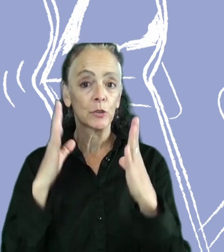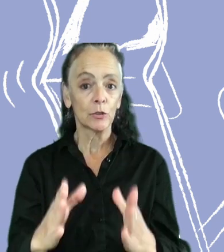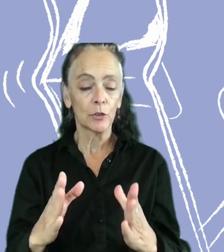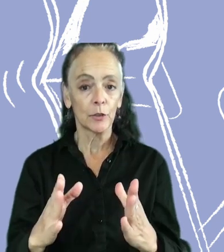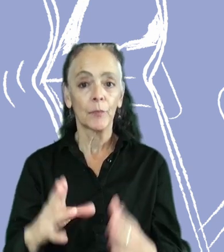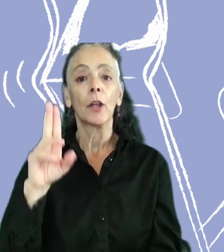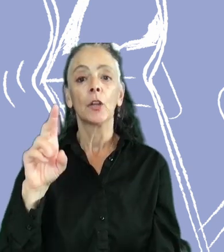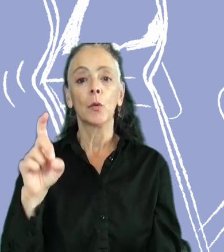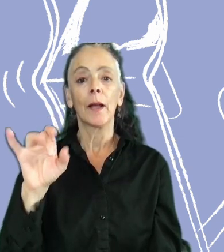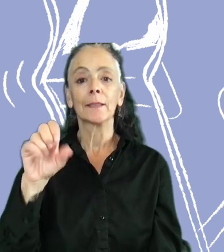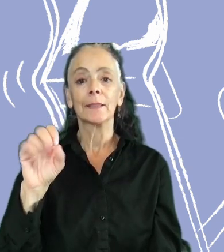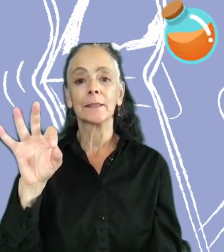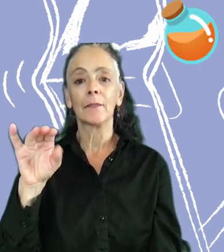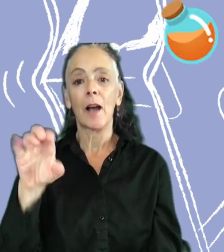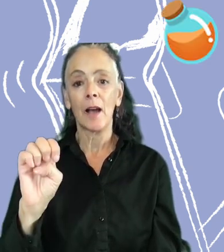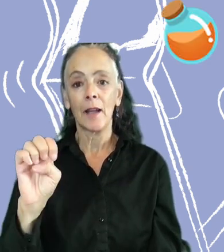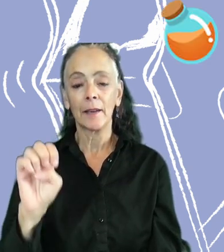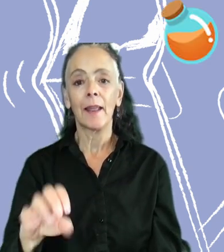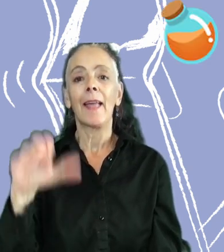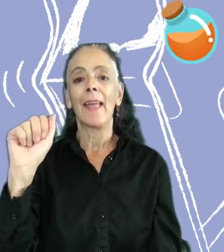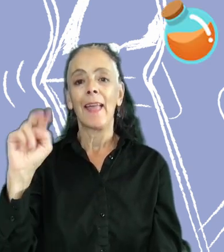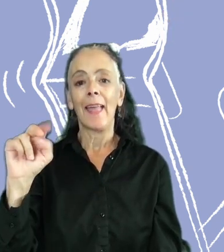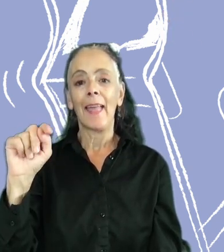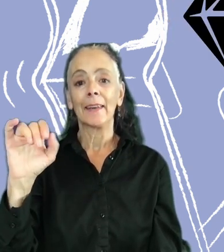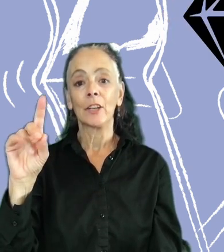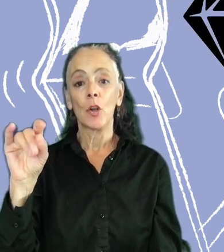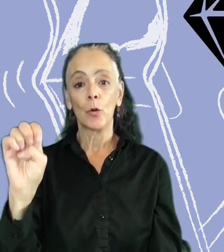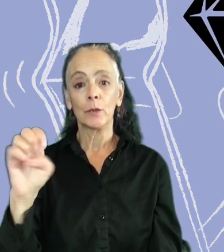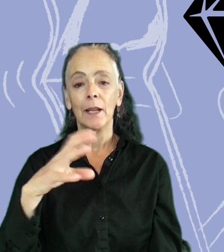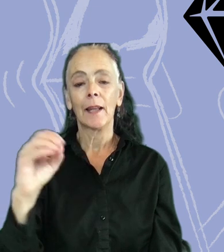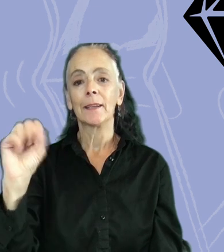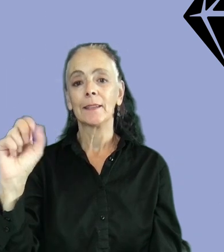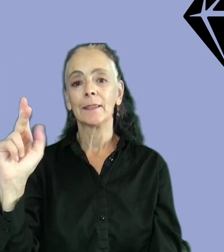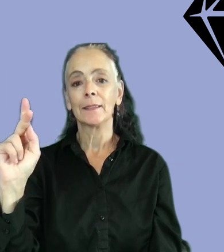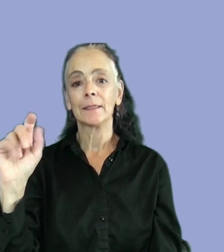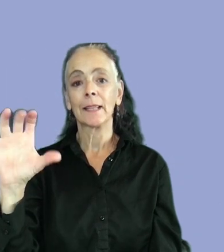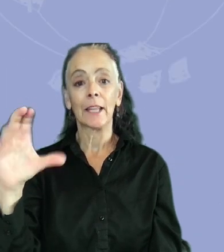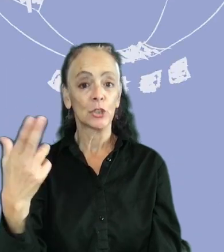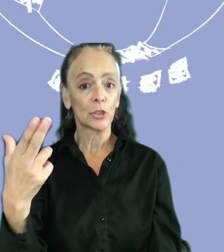UX is Fine, Antidote, and Sketch.